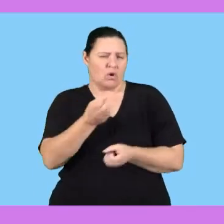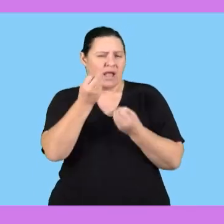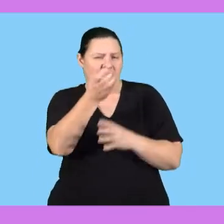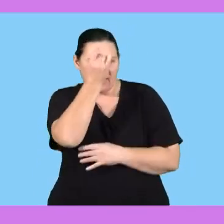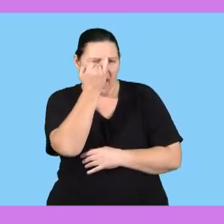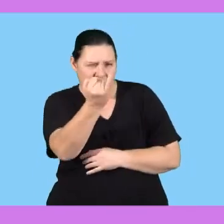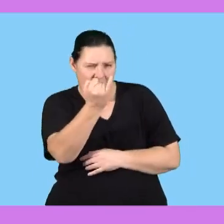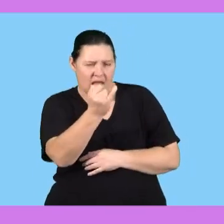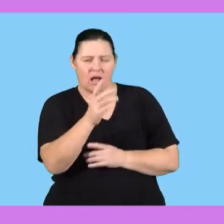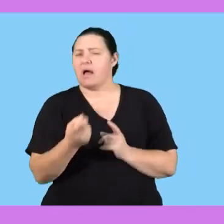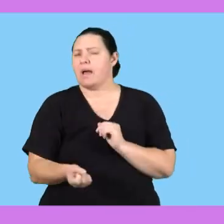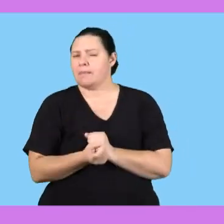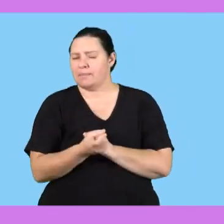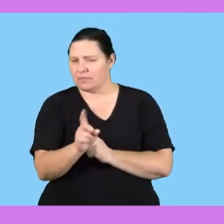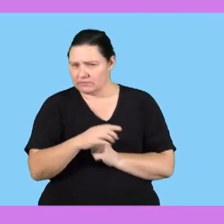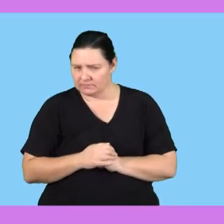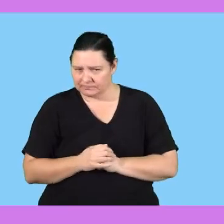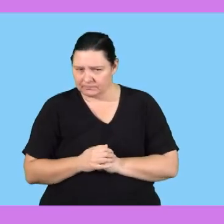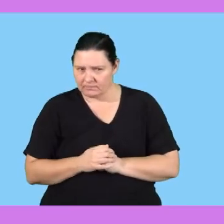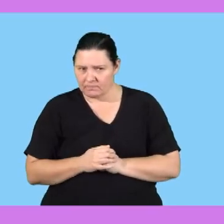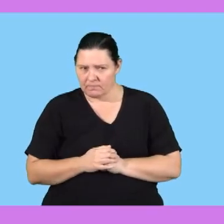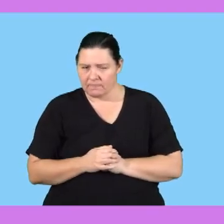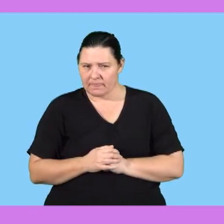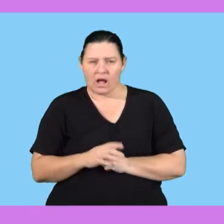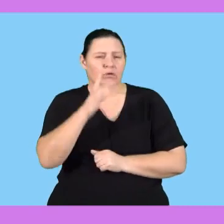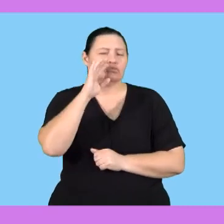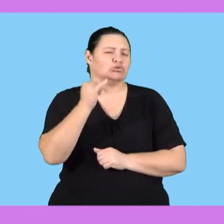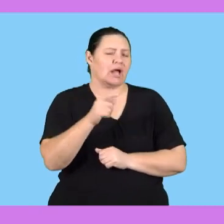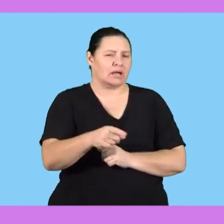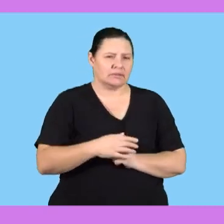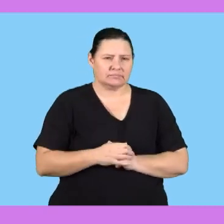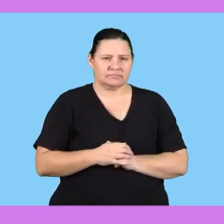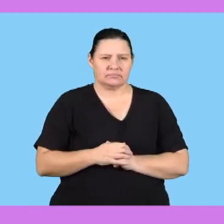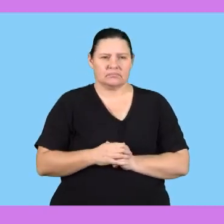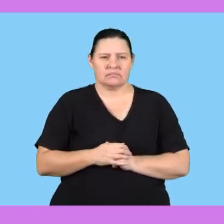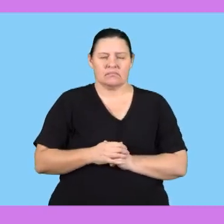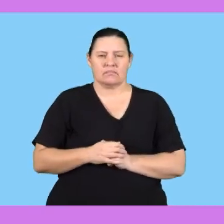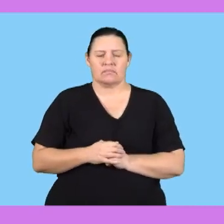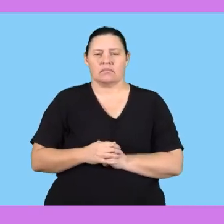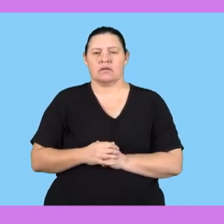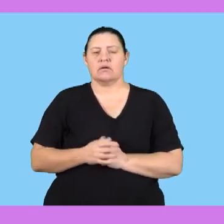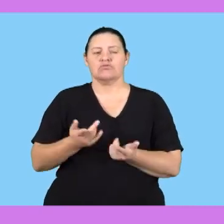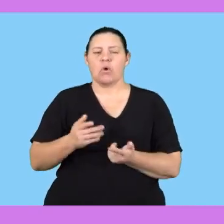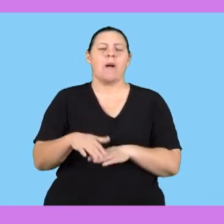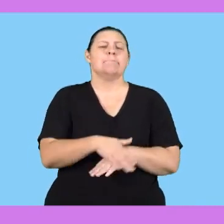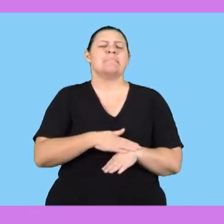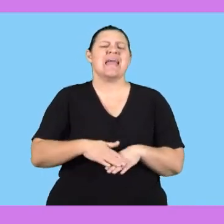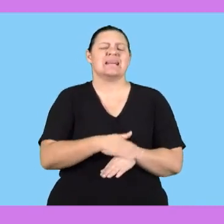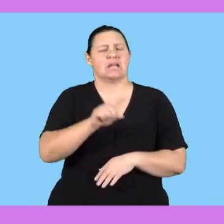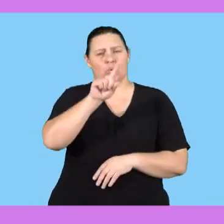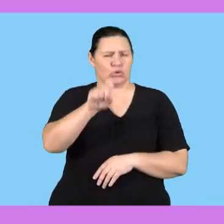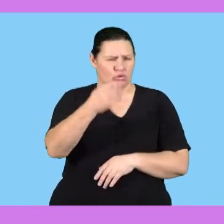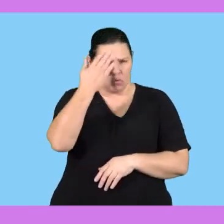to give an idea of what is still in store. Then let's quickly check with you what you should know by now. Just